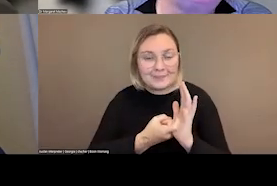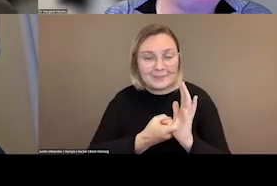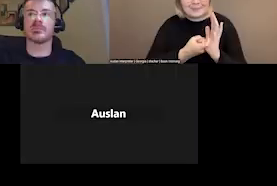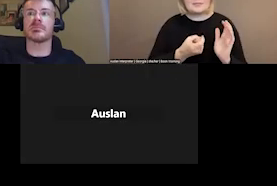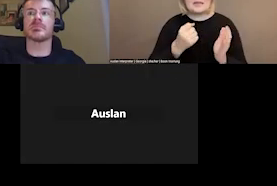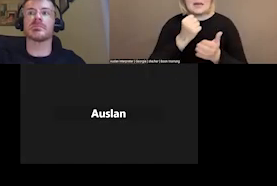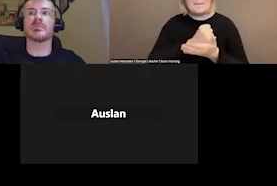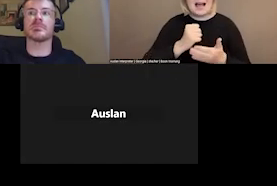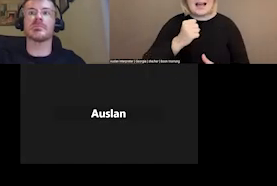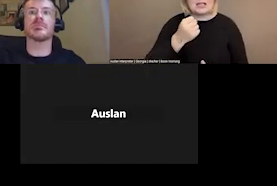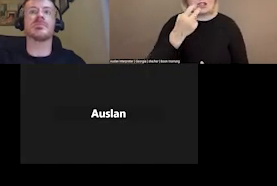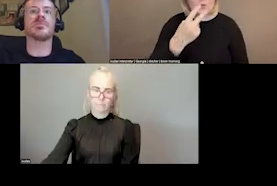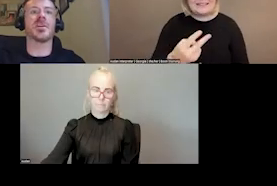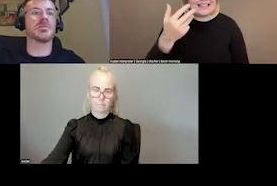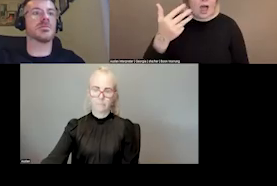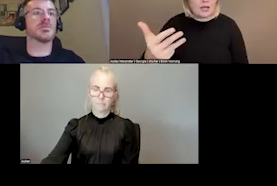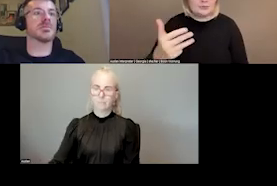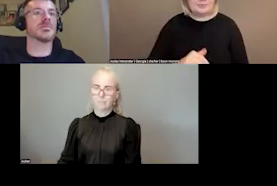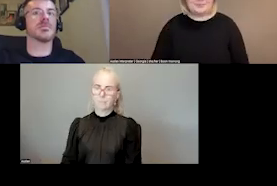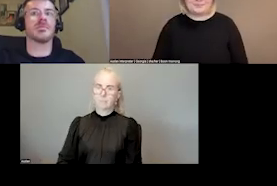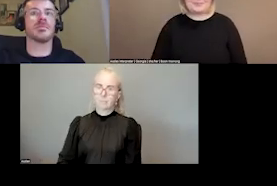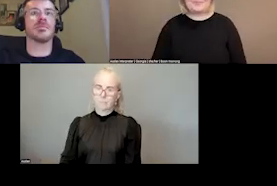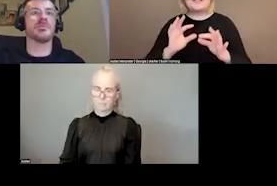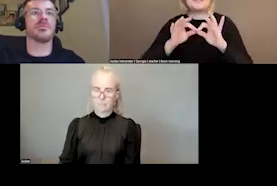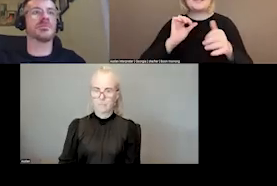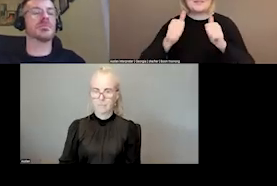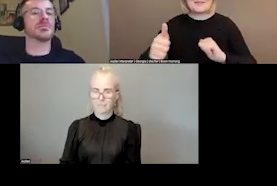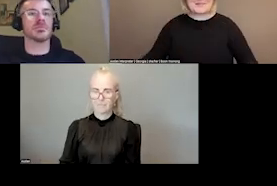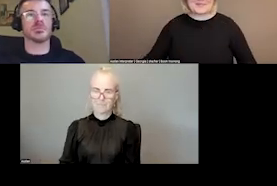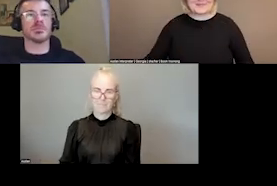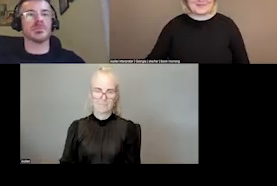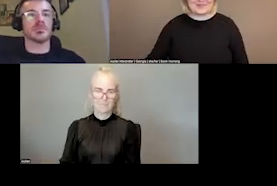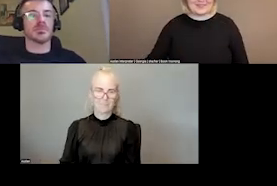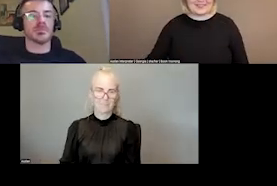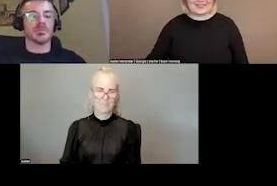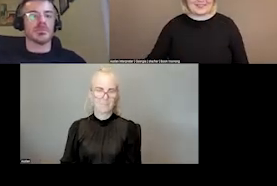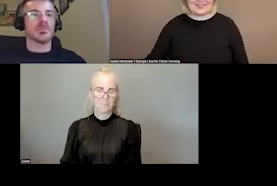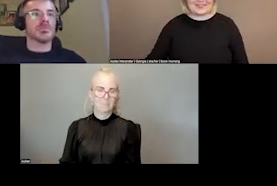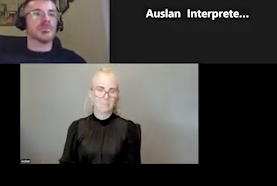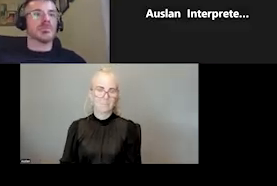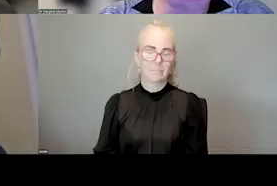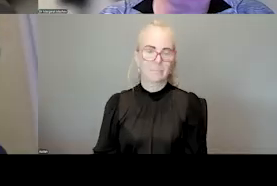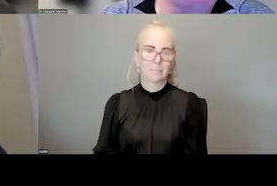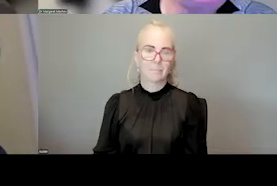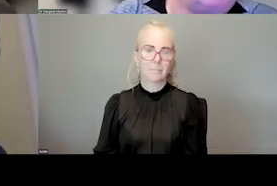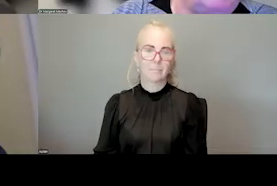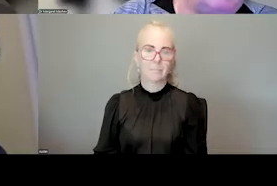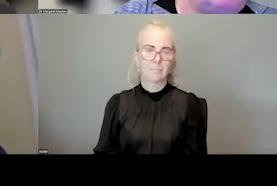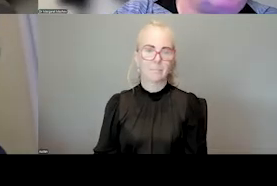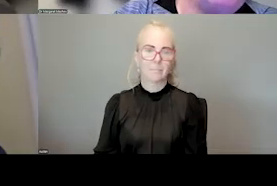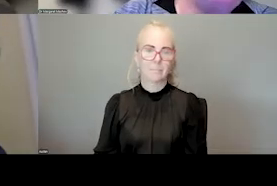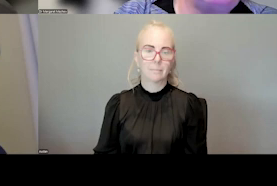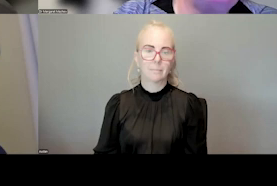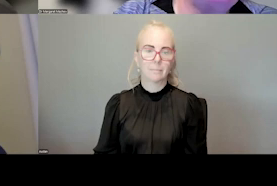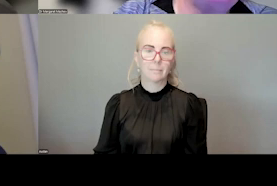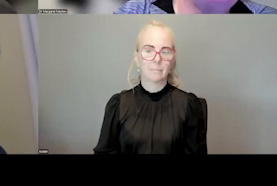slide number 29. very cool. Um, so that was the last one. And then what